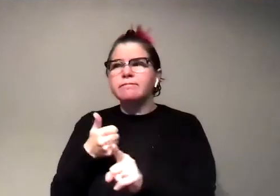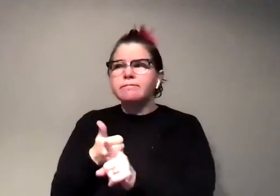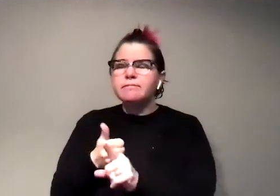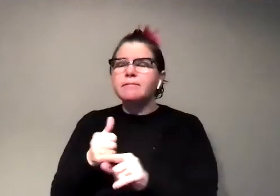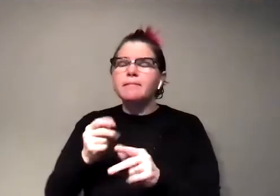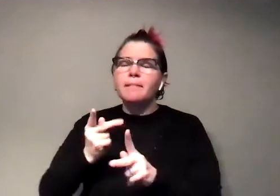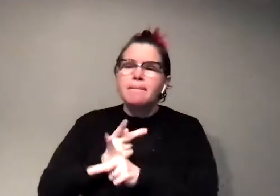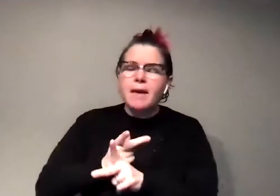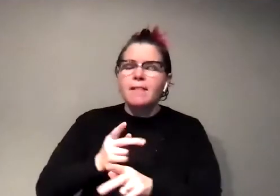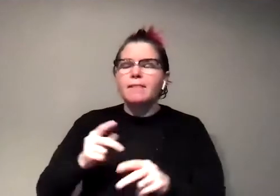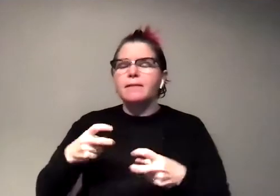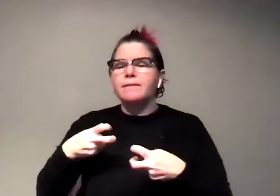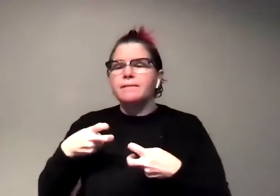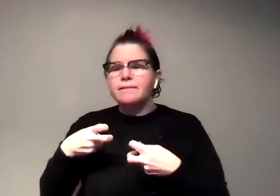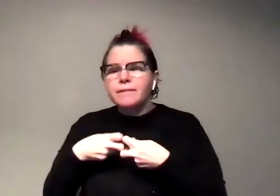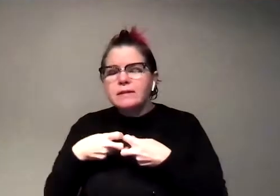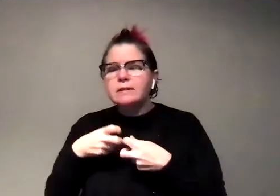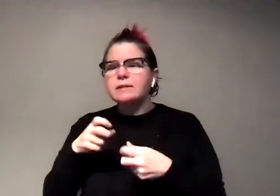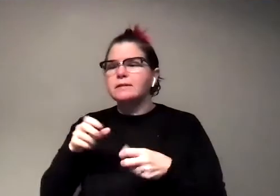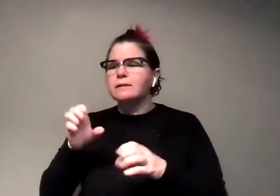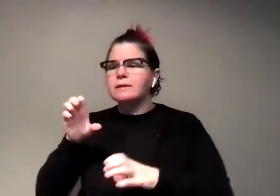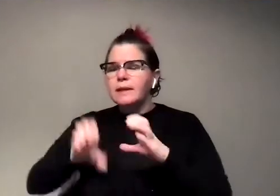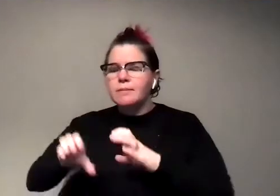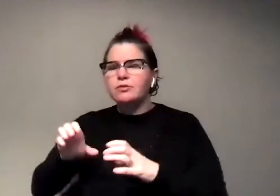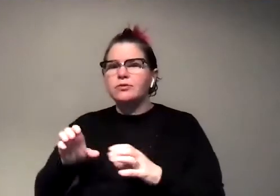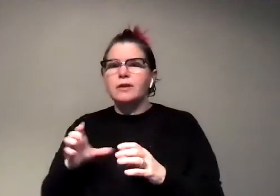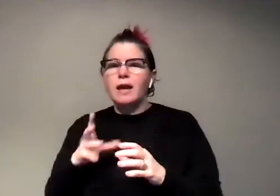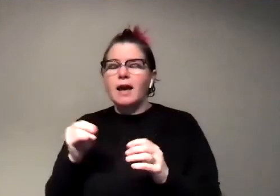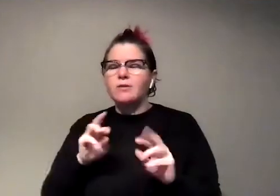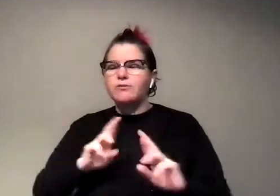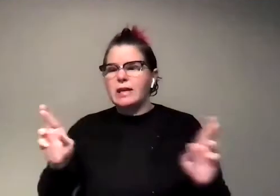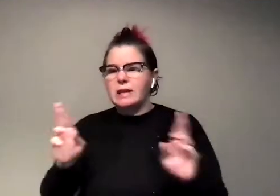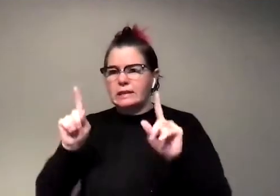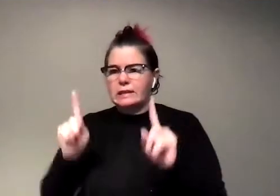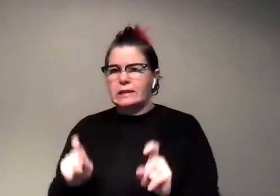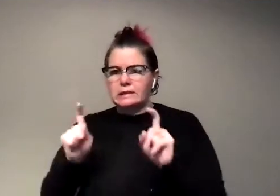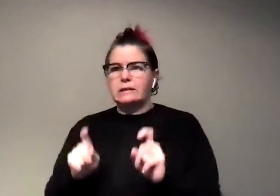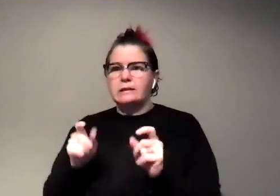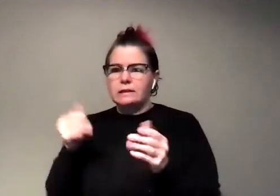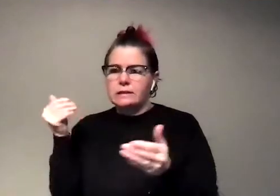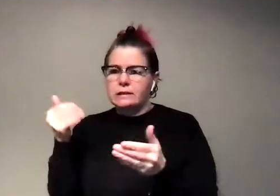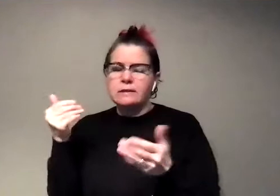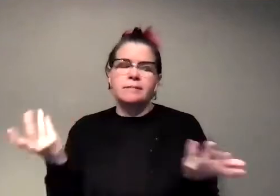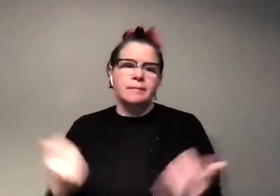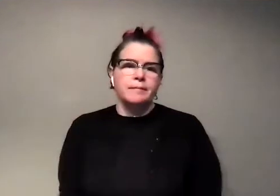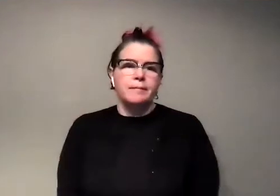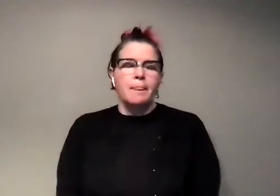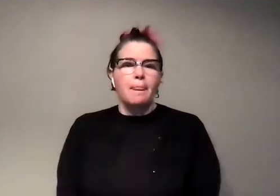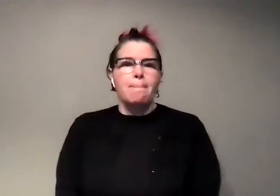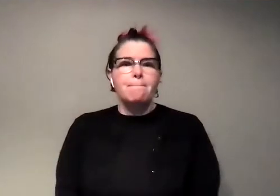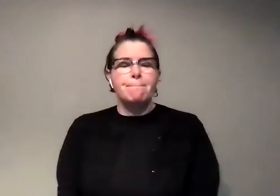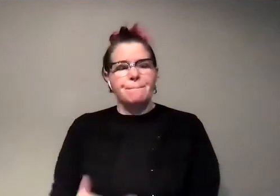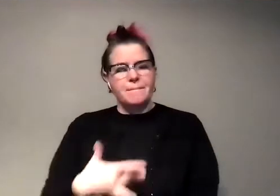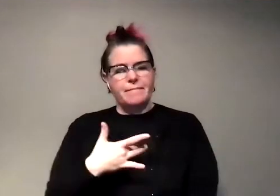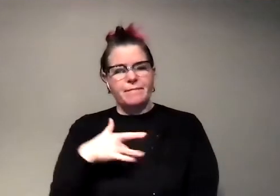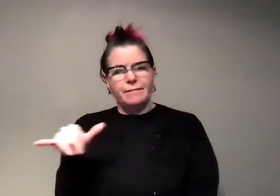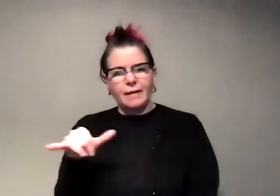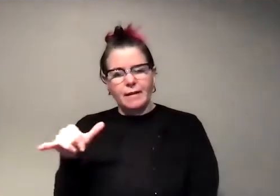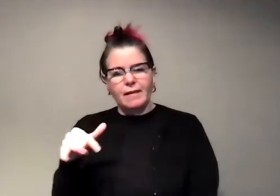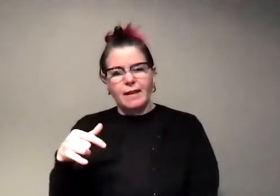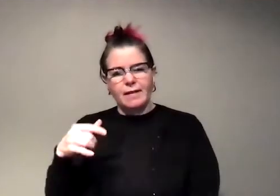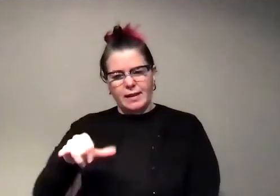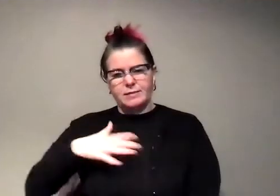math, physics, and chemistry, and test prep work. So I feel like I'm doing kind of like what I was meant to